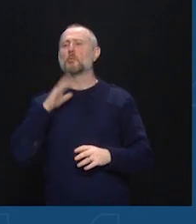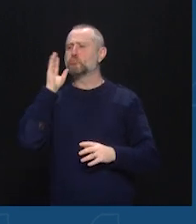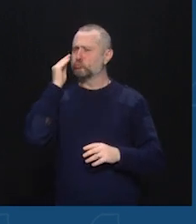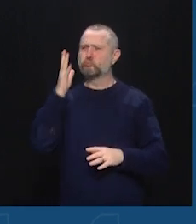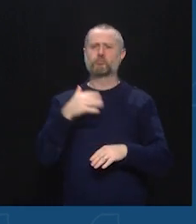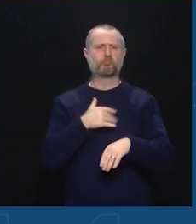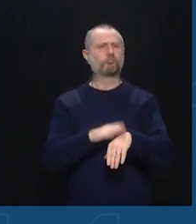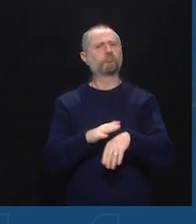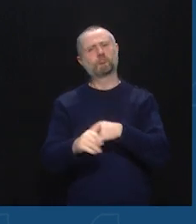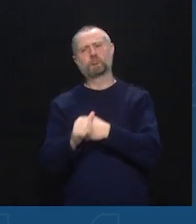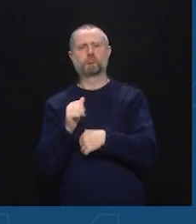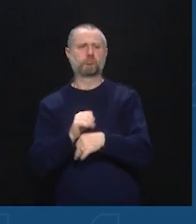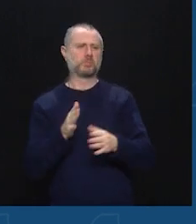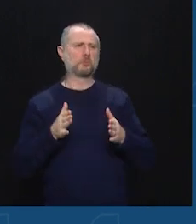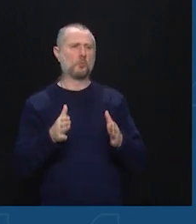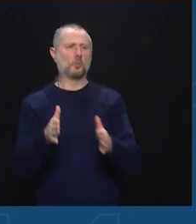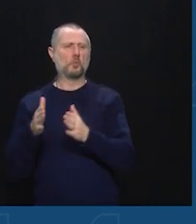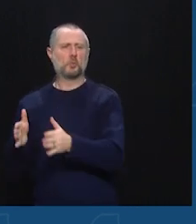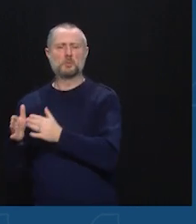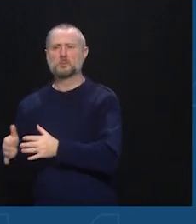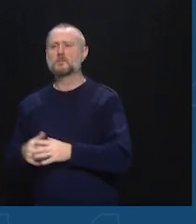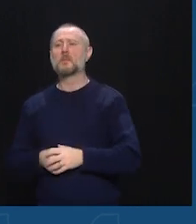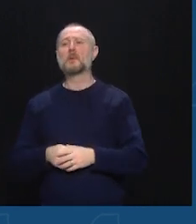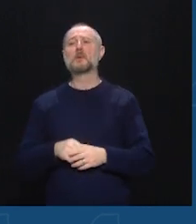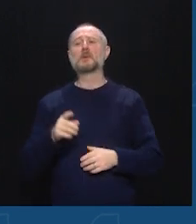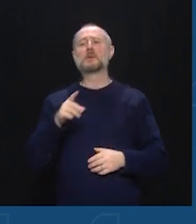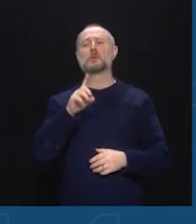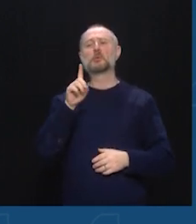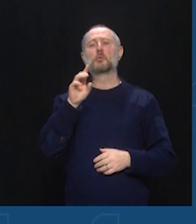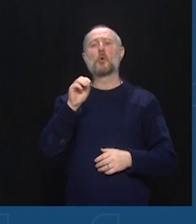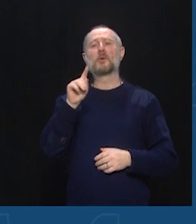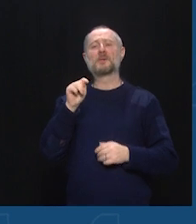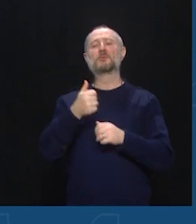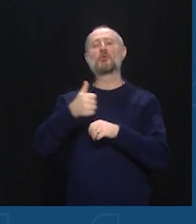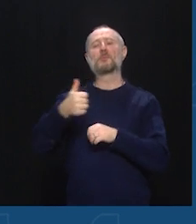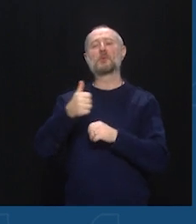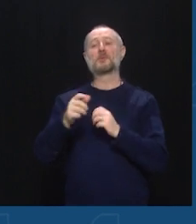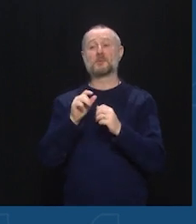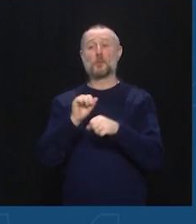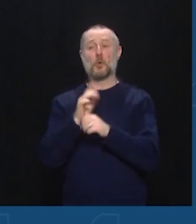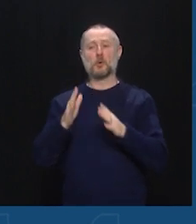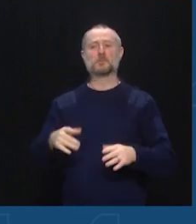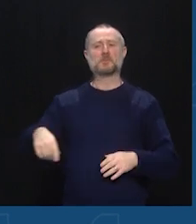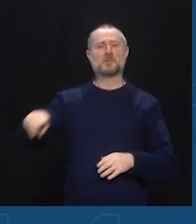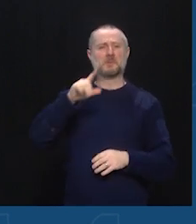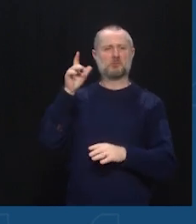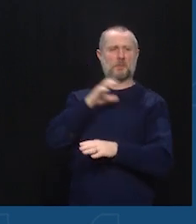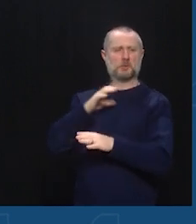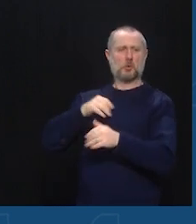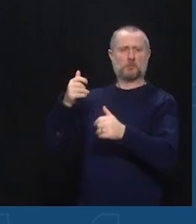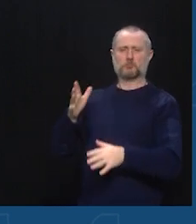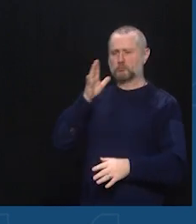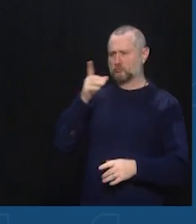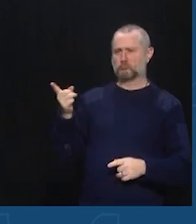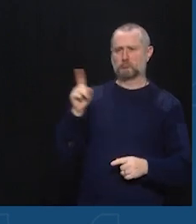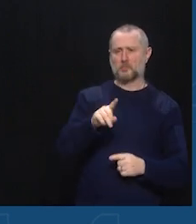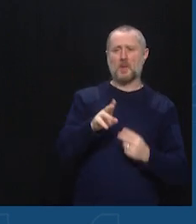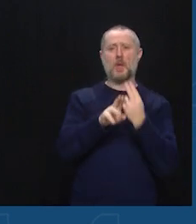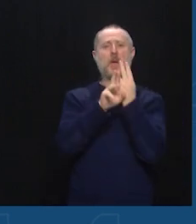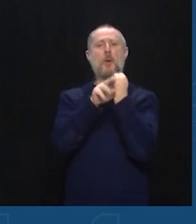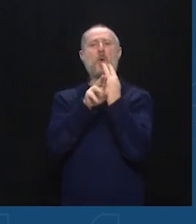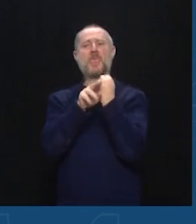in anticipation of this, we have literally the DOT crews out there. You'll hear from our Commissioner of DOT. Thruway Authority's been all over. Matt Driscoll